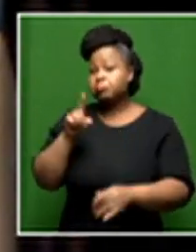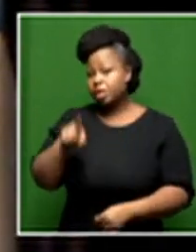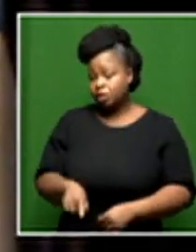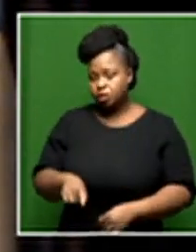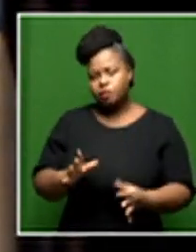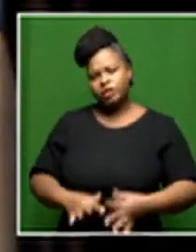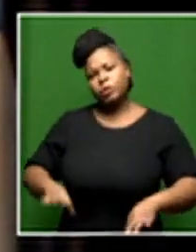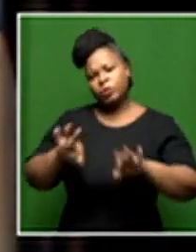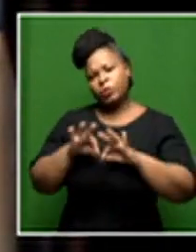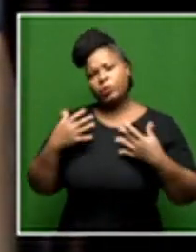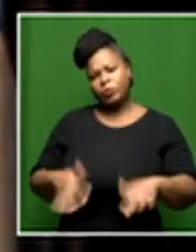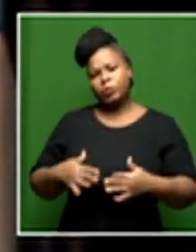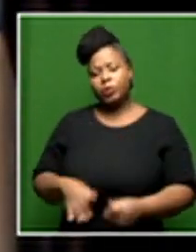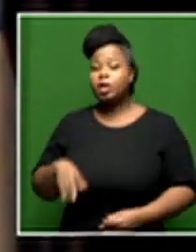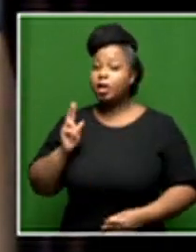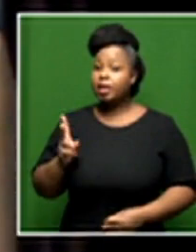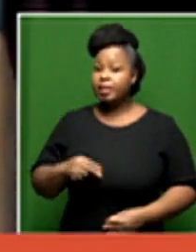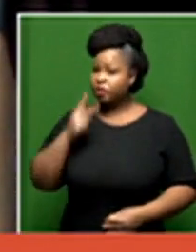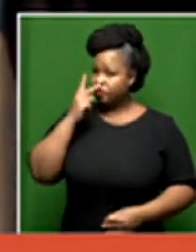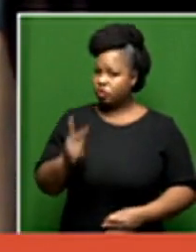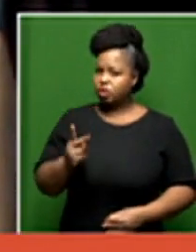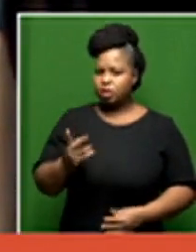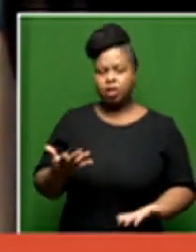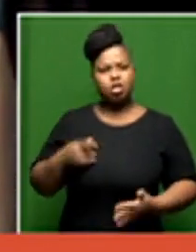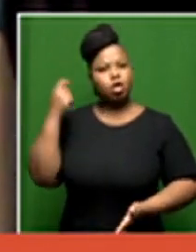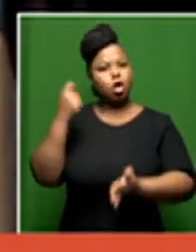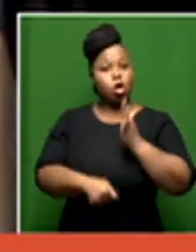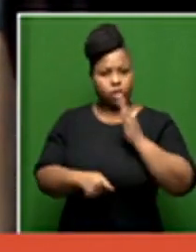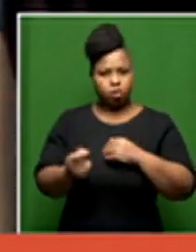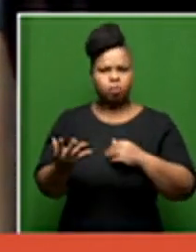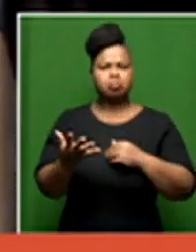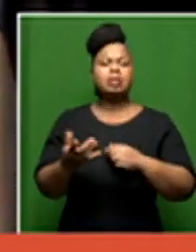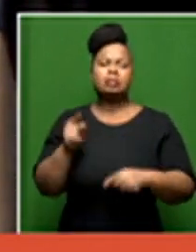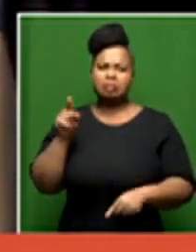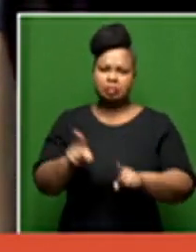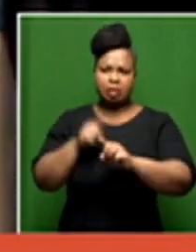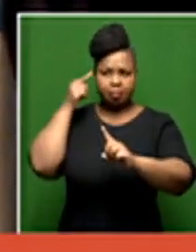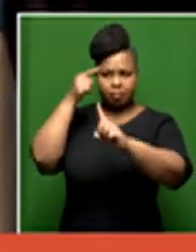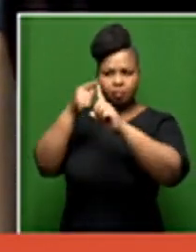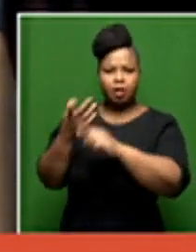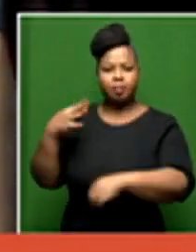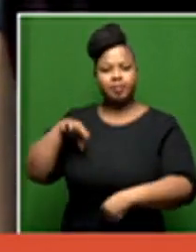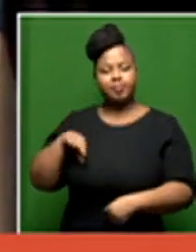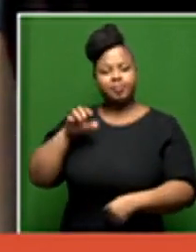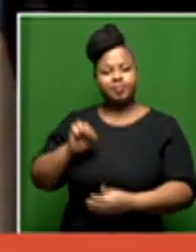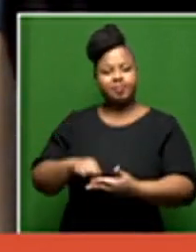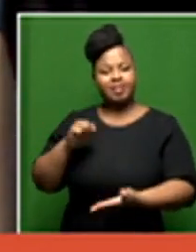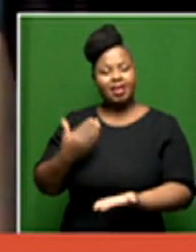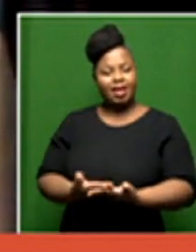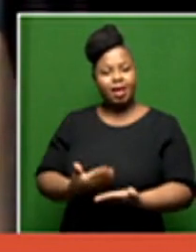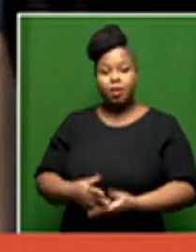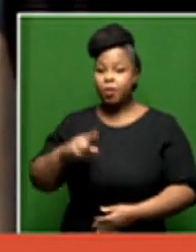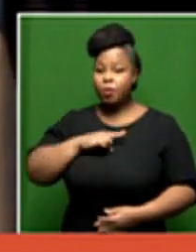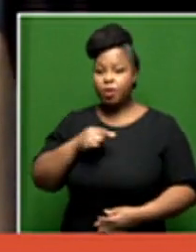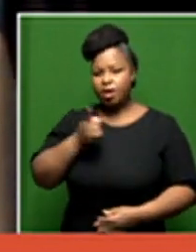very valuable. And also when you look at the cost, it also having an indirect beneficial cost